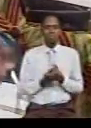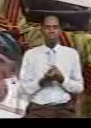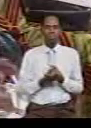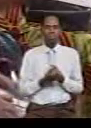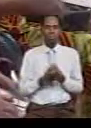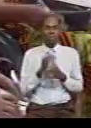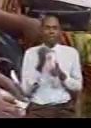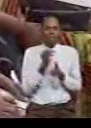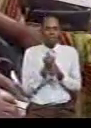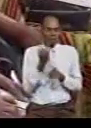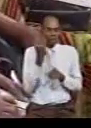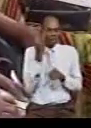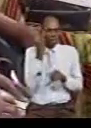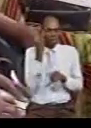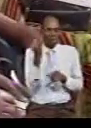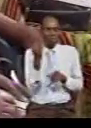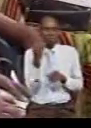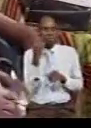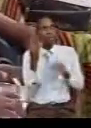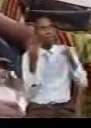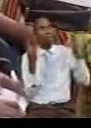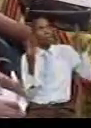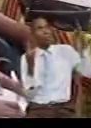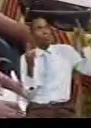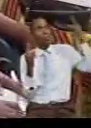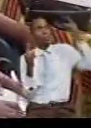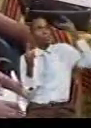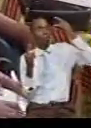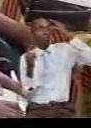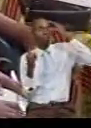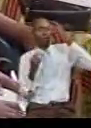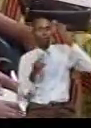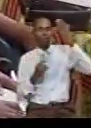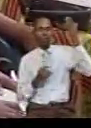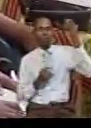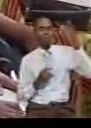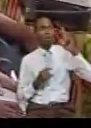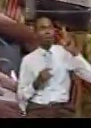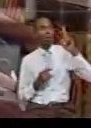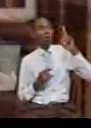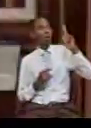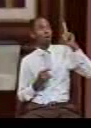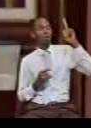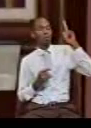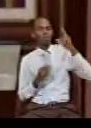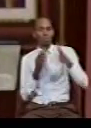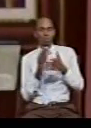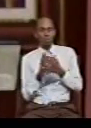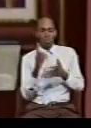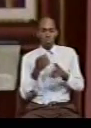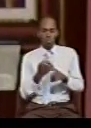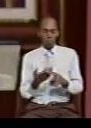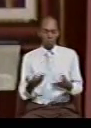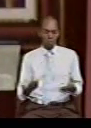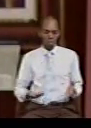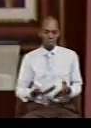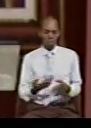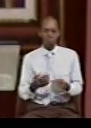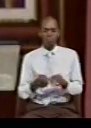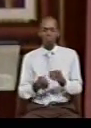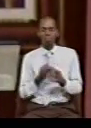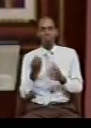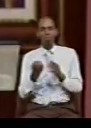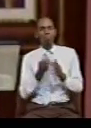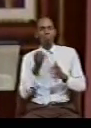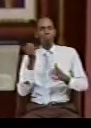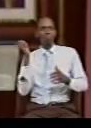Imagine that aeroplane up there, somebody down here throws a stone at that